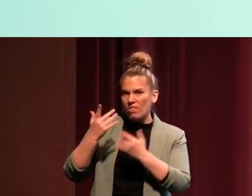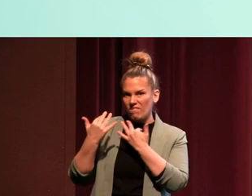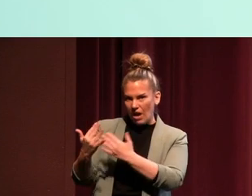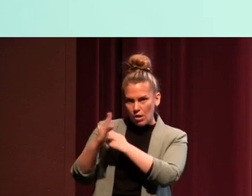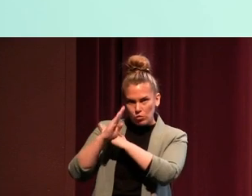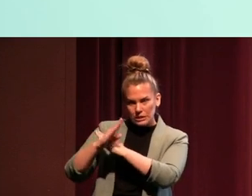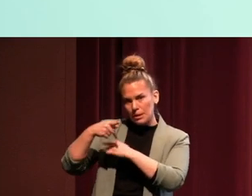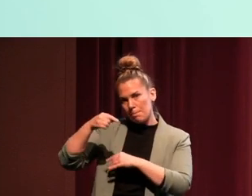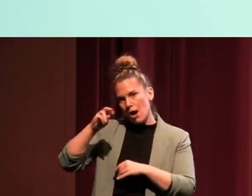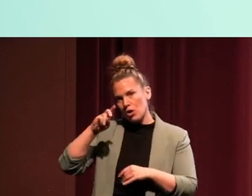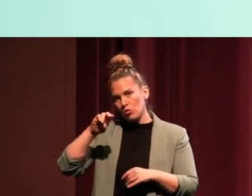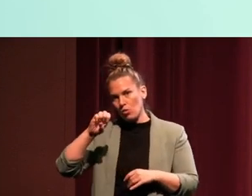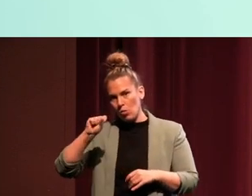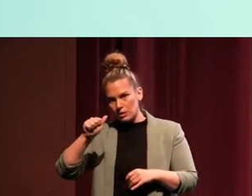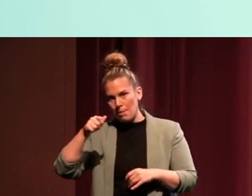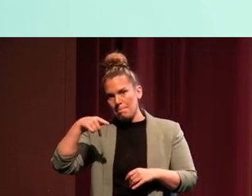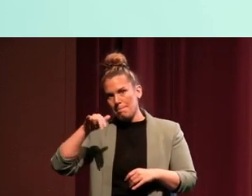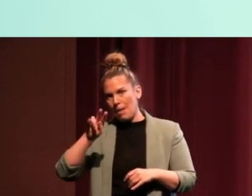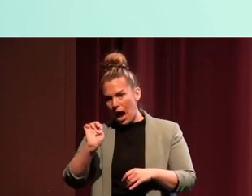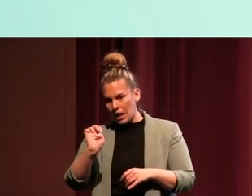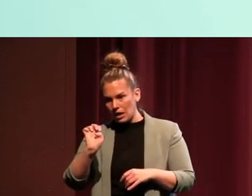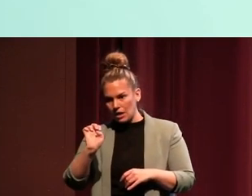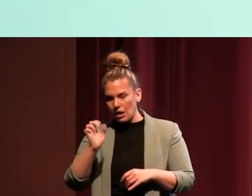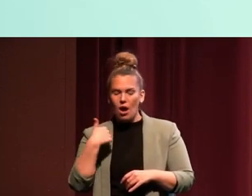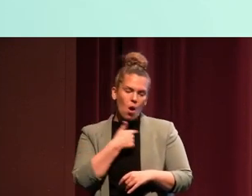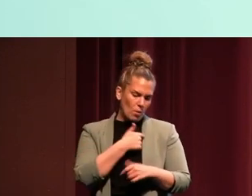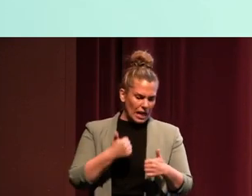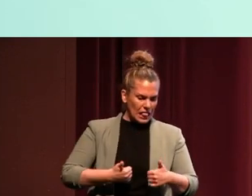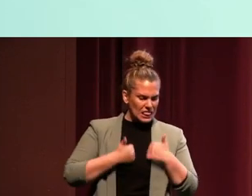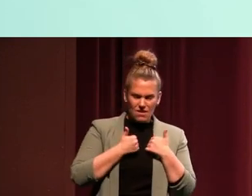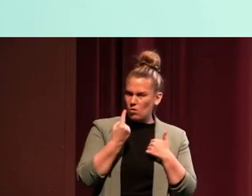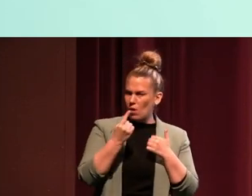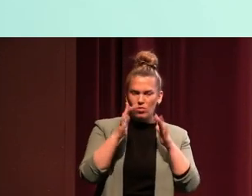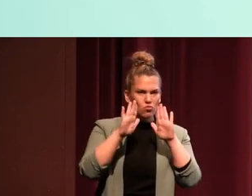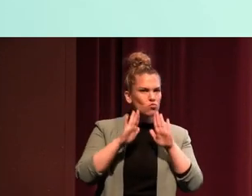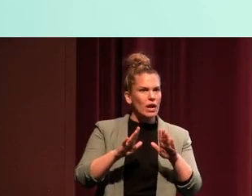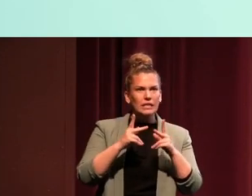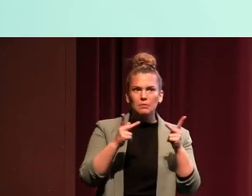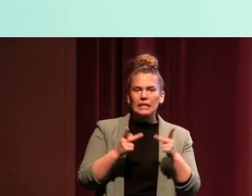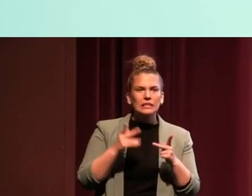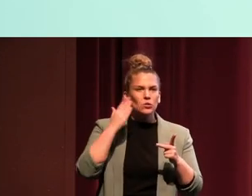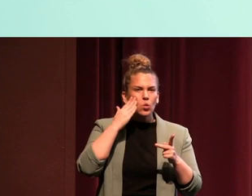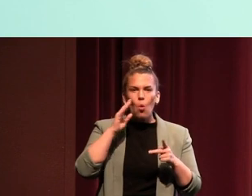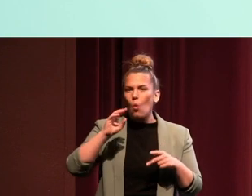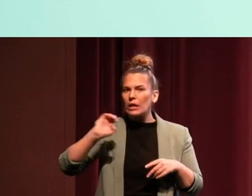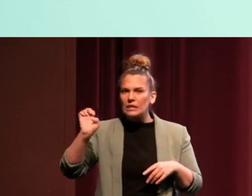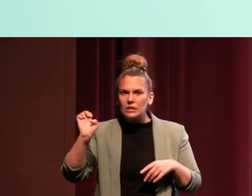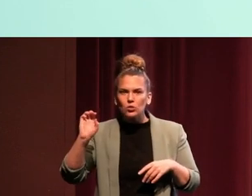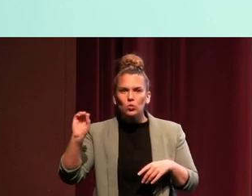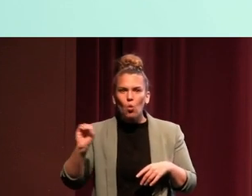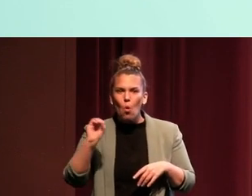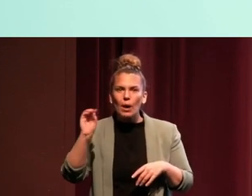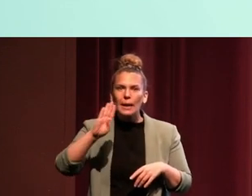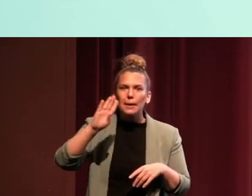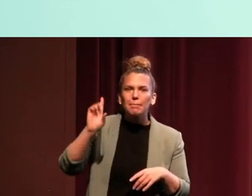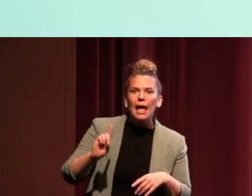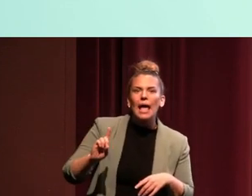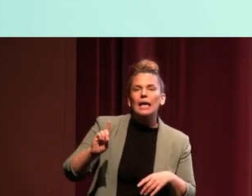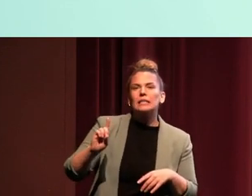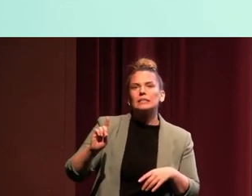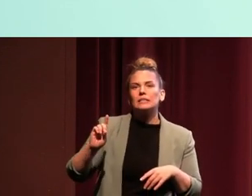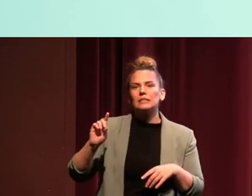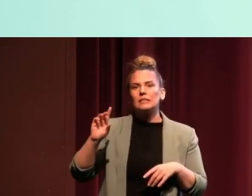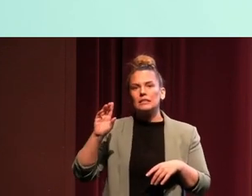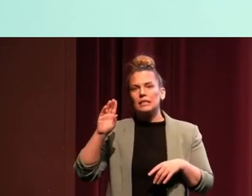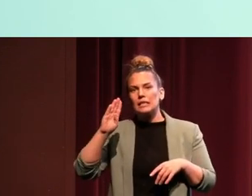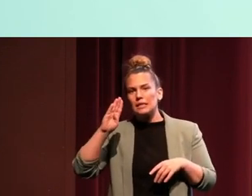live in one of the great, eastern Oregon, the area around Bend, the southern Blue Mountains, along with the Mogollon